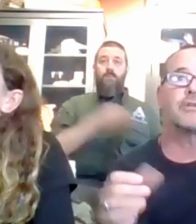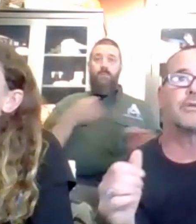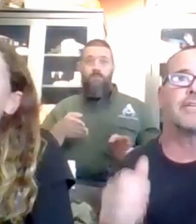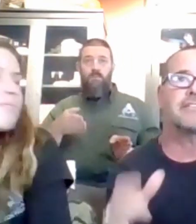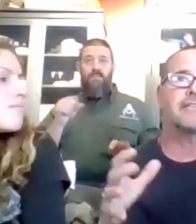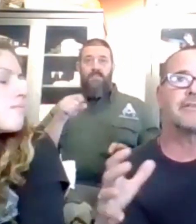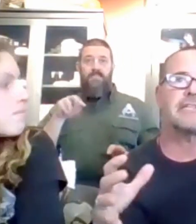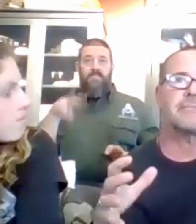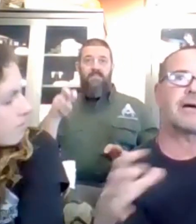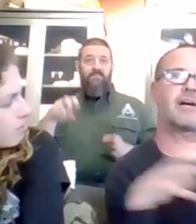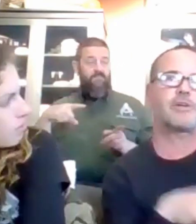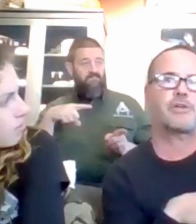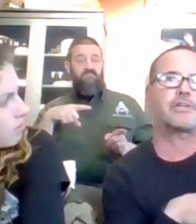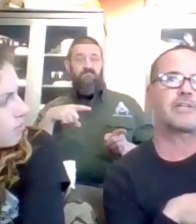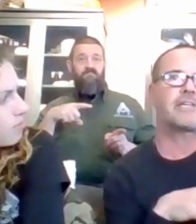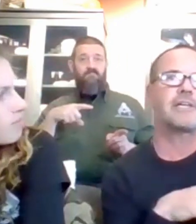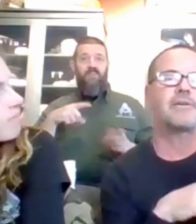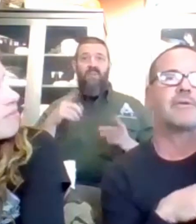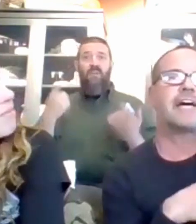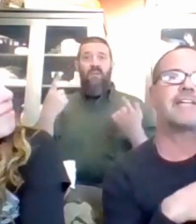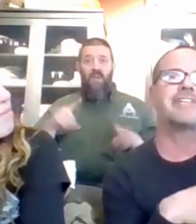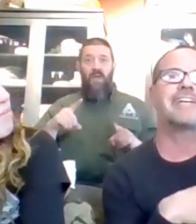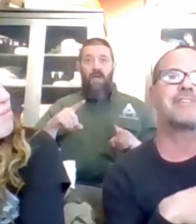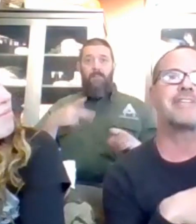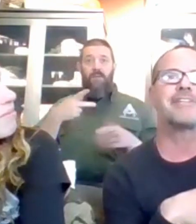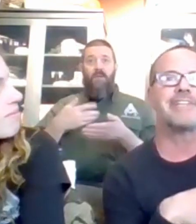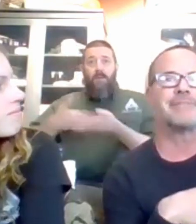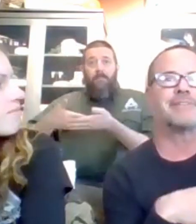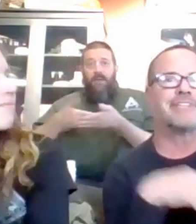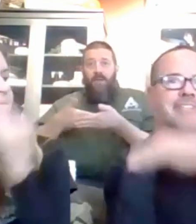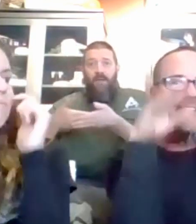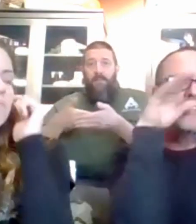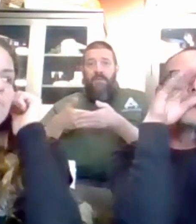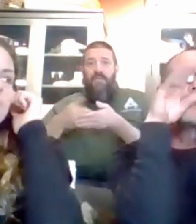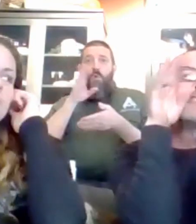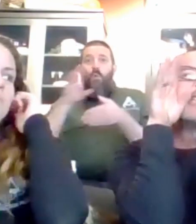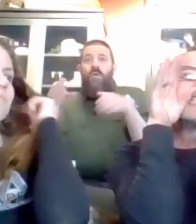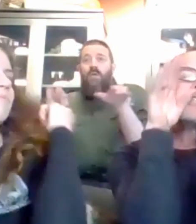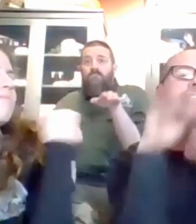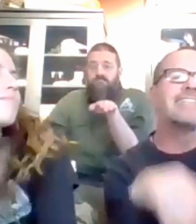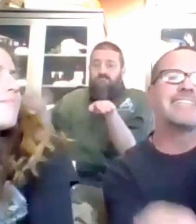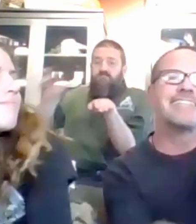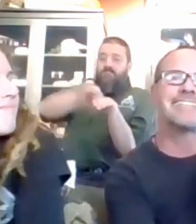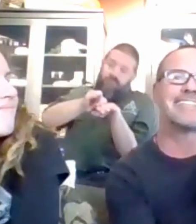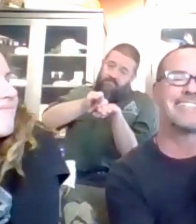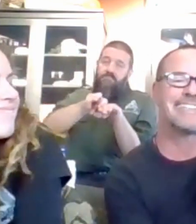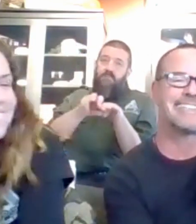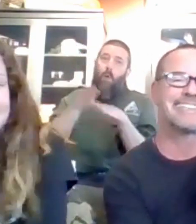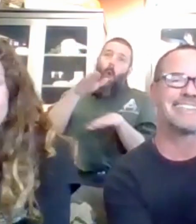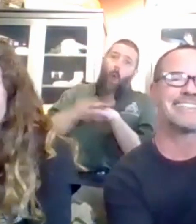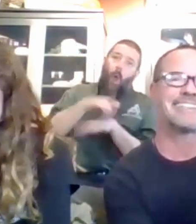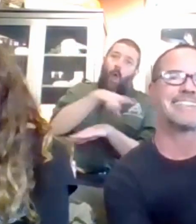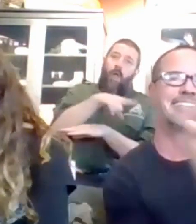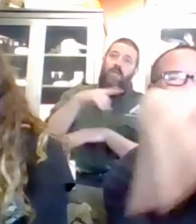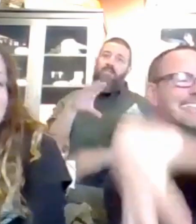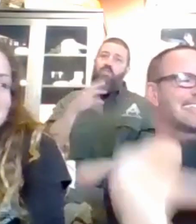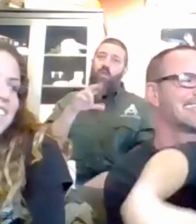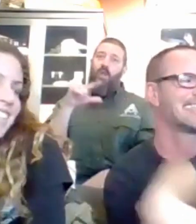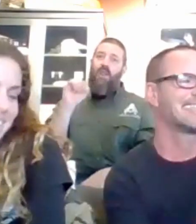sleep on her. And as they grew, they still sleep on her. So all you see now you can't see her anymore. Her eyes looking